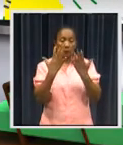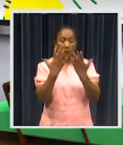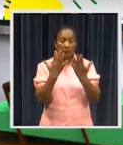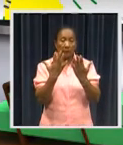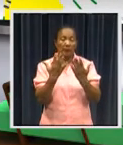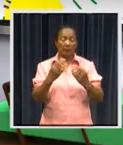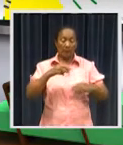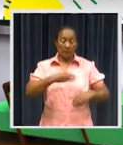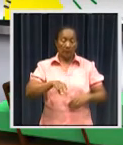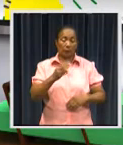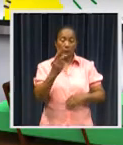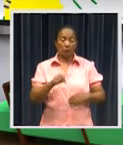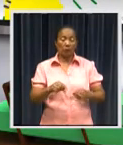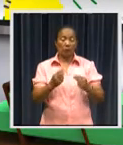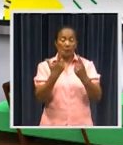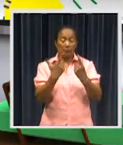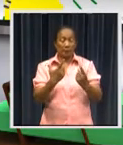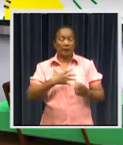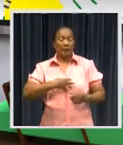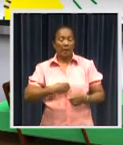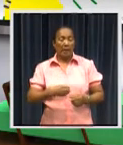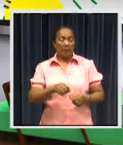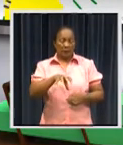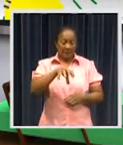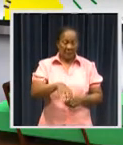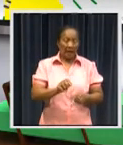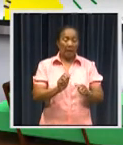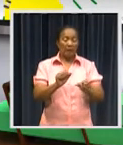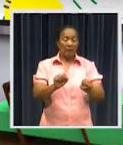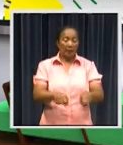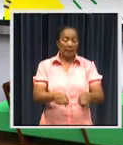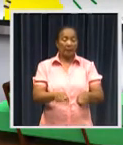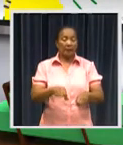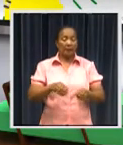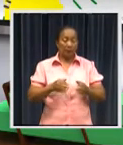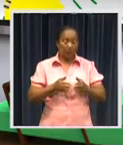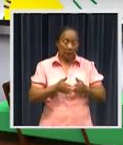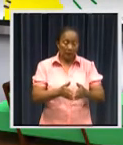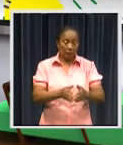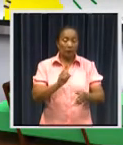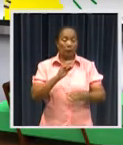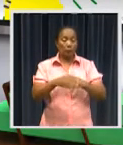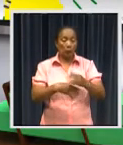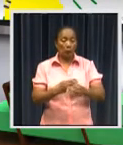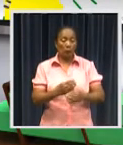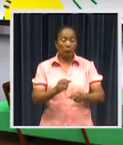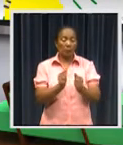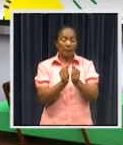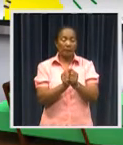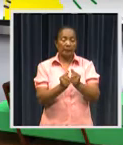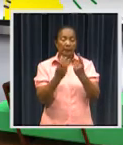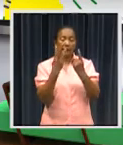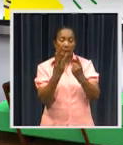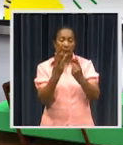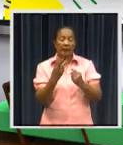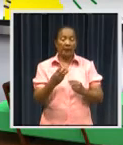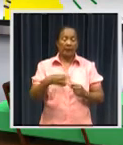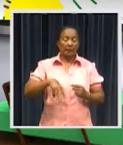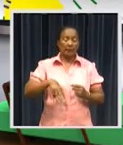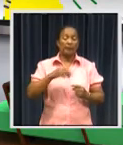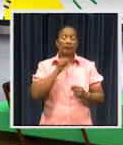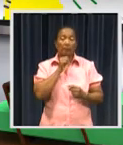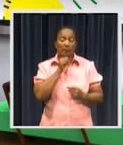March 2017, the tribal leadership has determined that the burial will take place on Saturday the 13th of